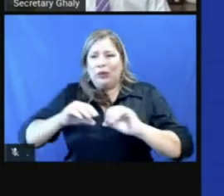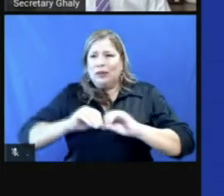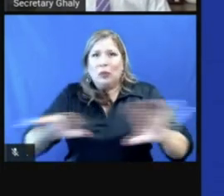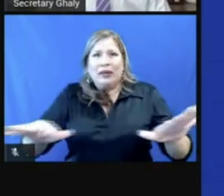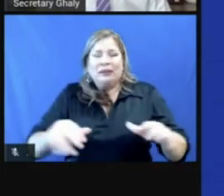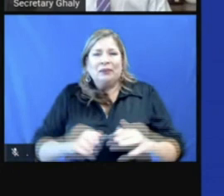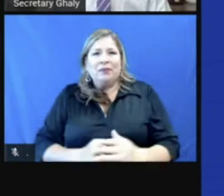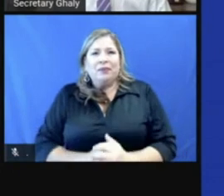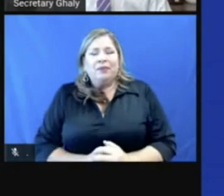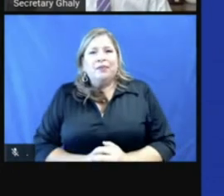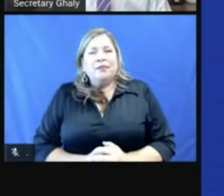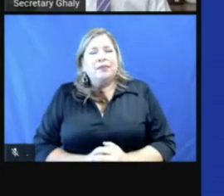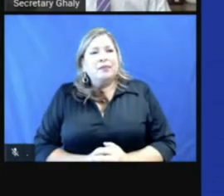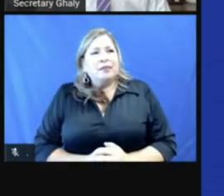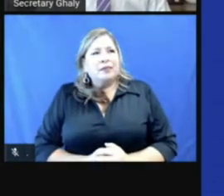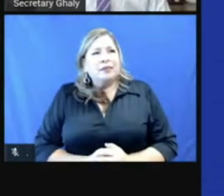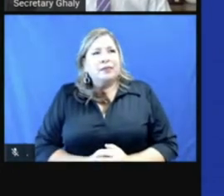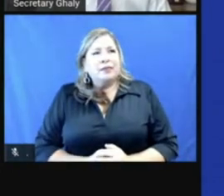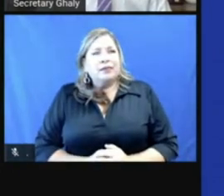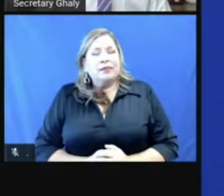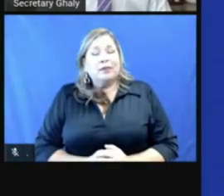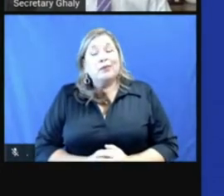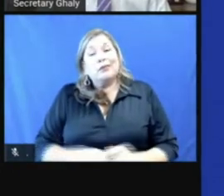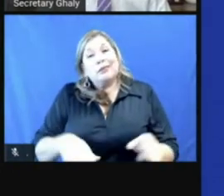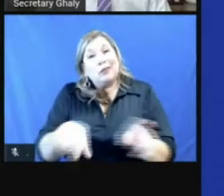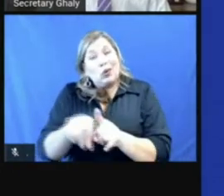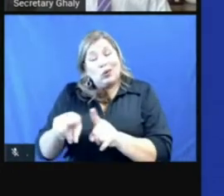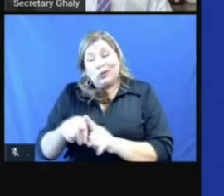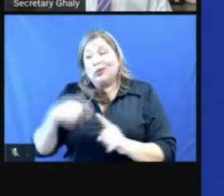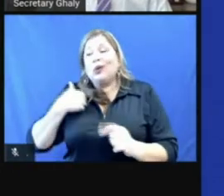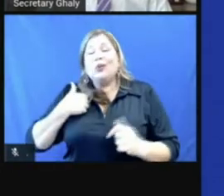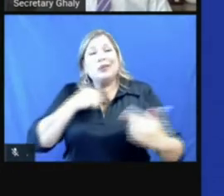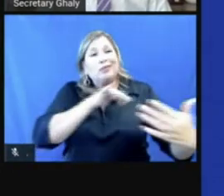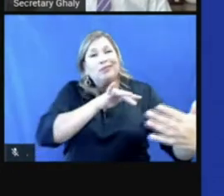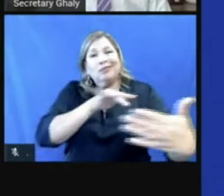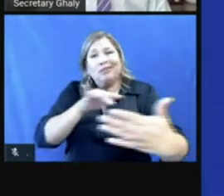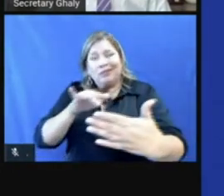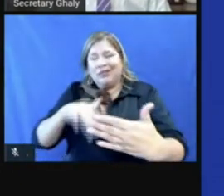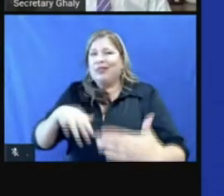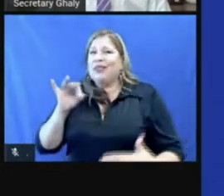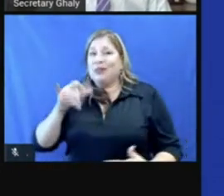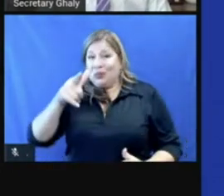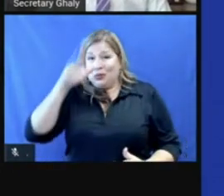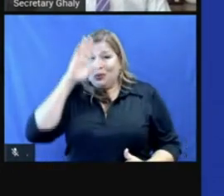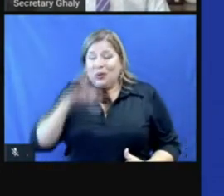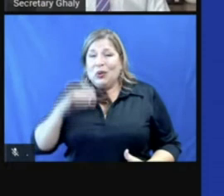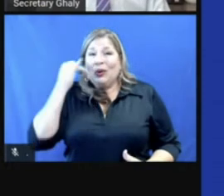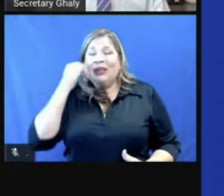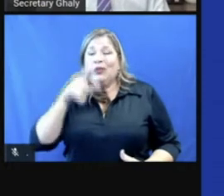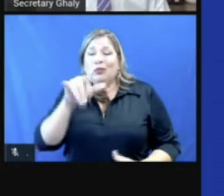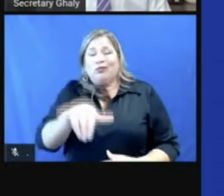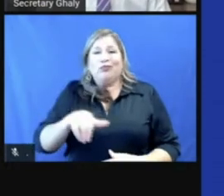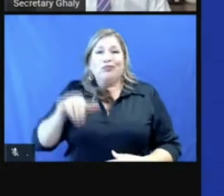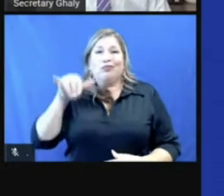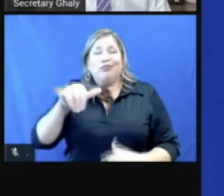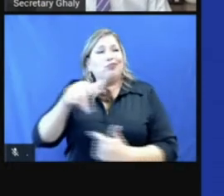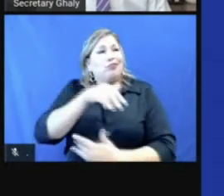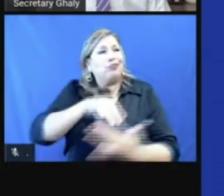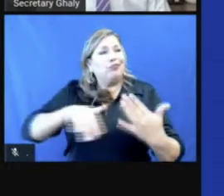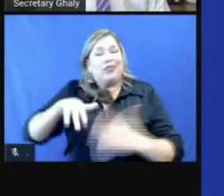are longer duration, we know that the longer your potential exposure is, the more likely you are to